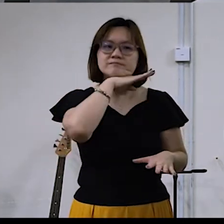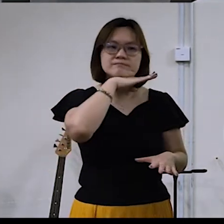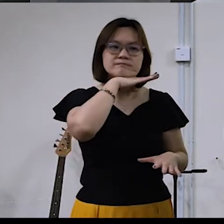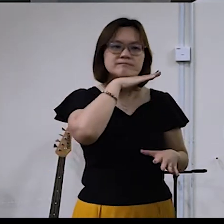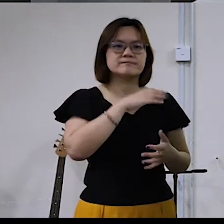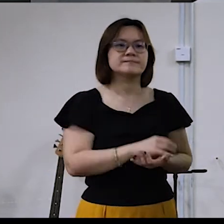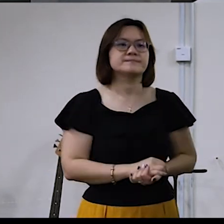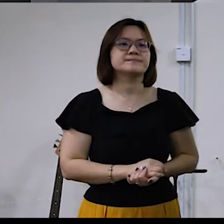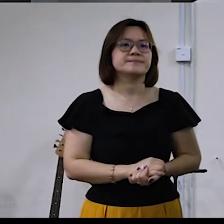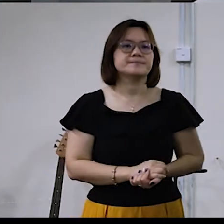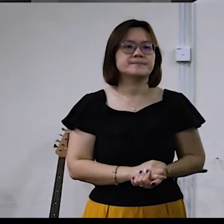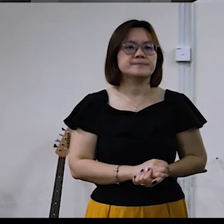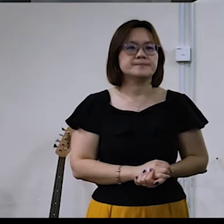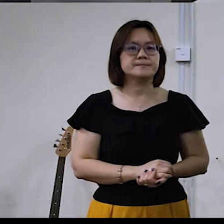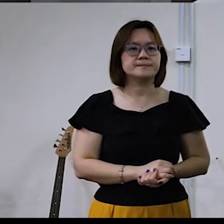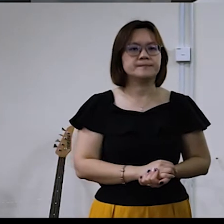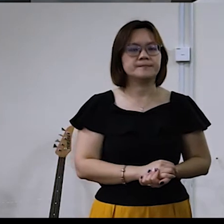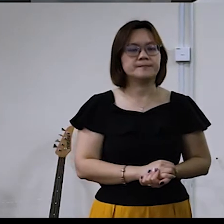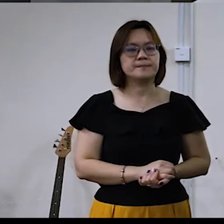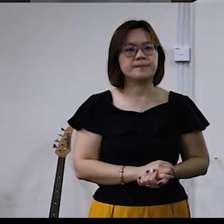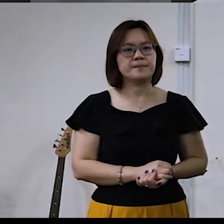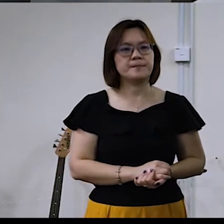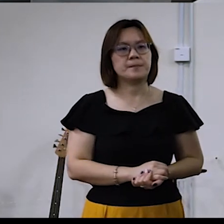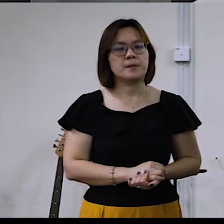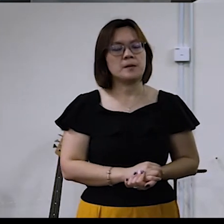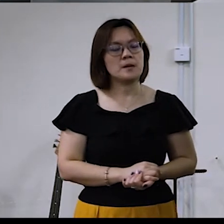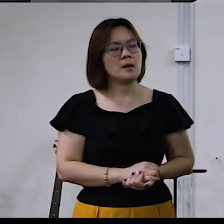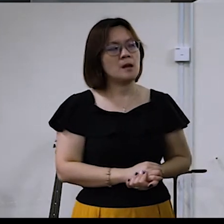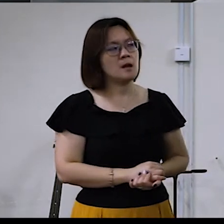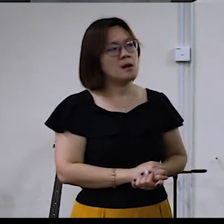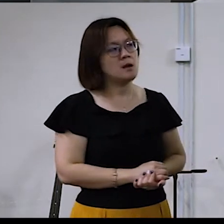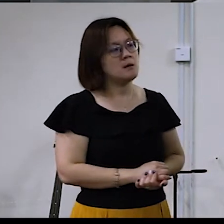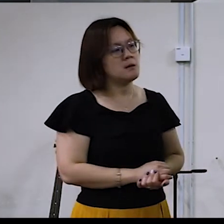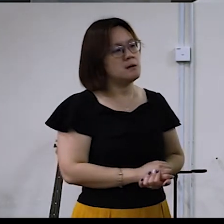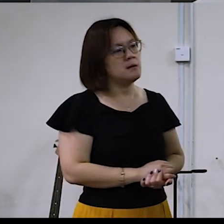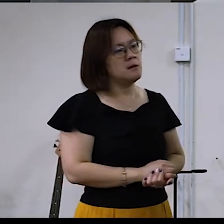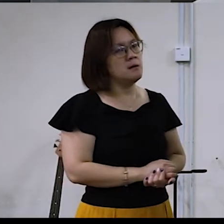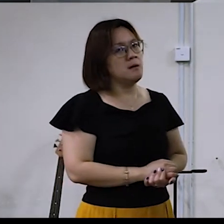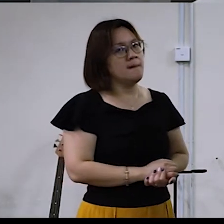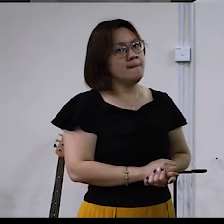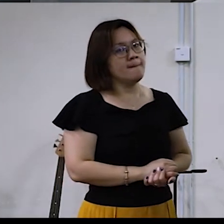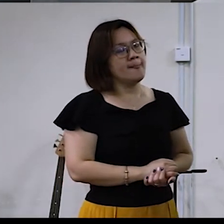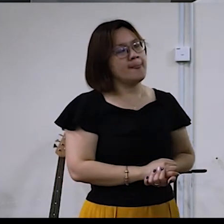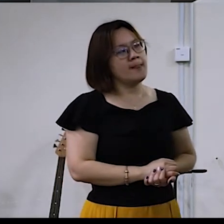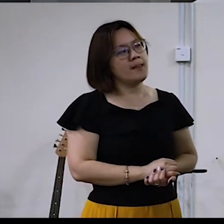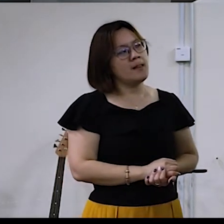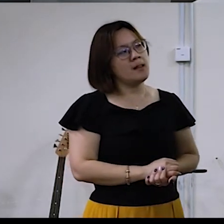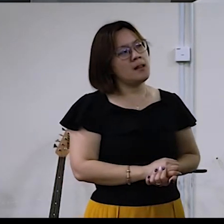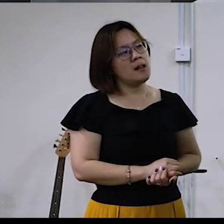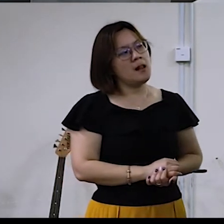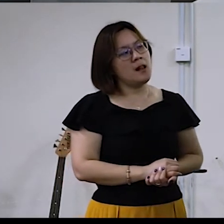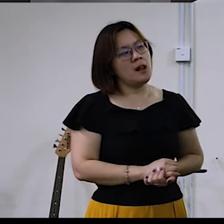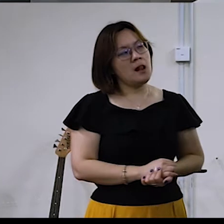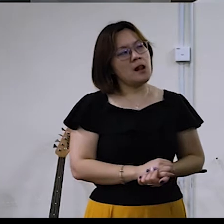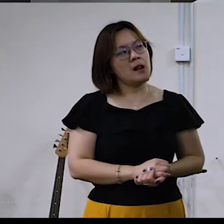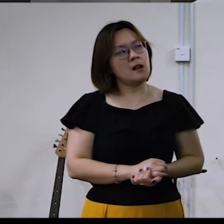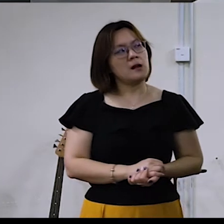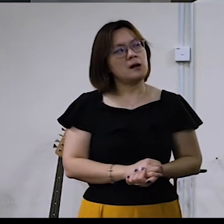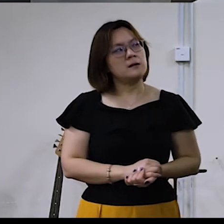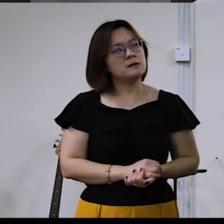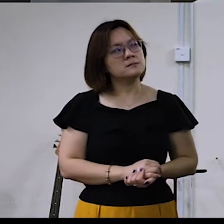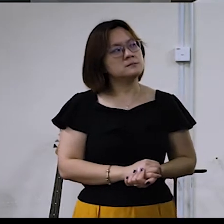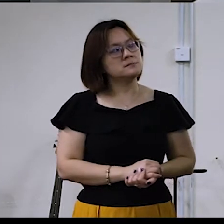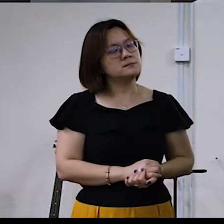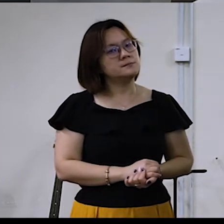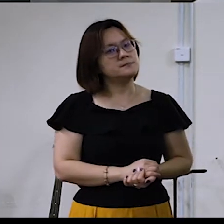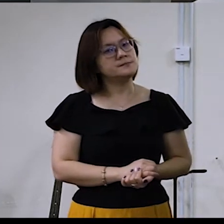World means people who do not accept Jesus. That means whenever you see the word world in this kind of context, it means the